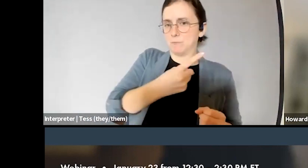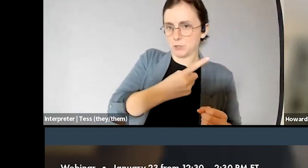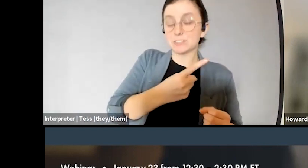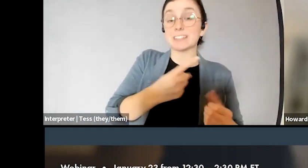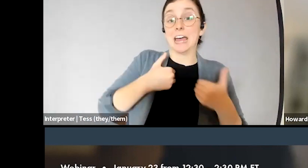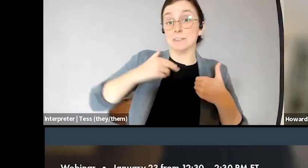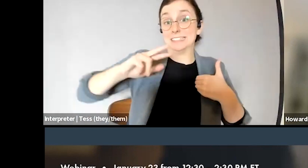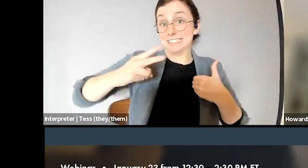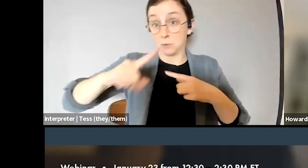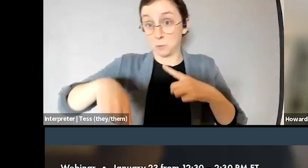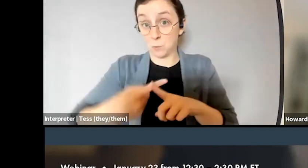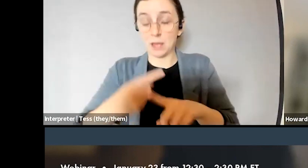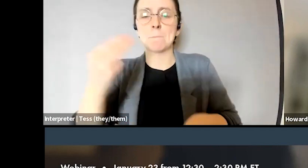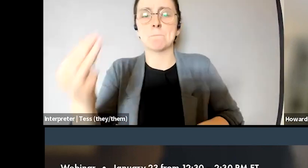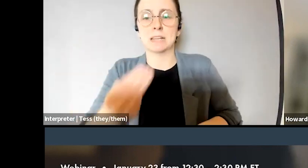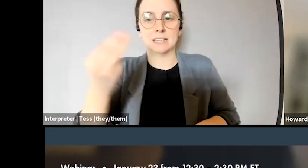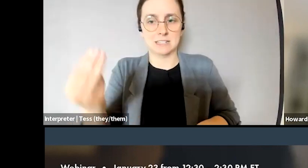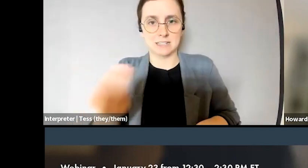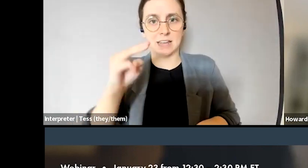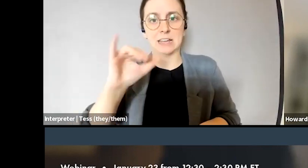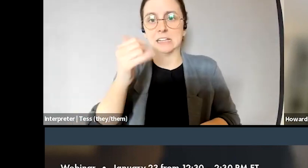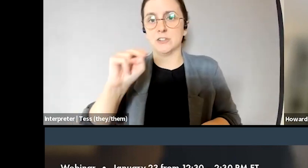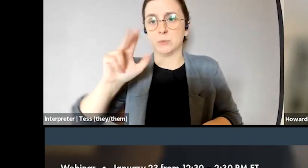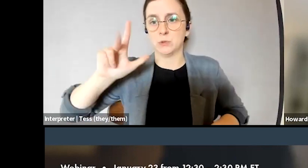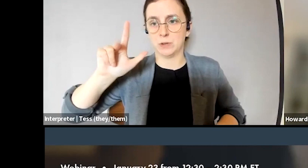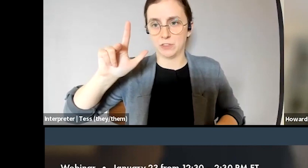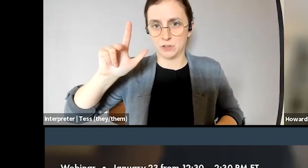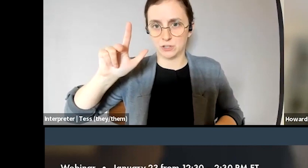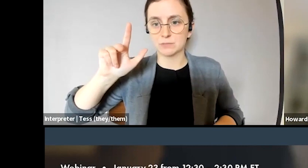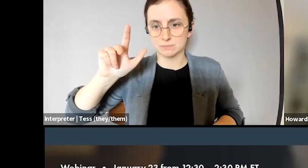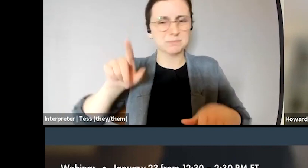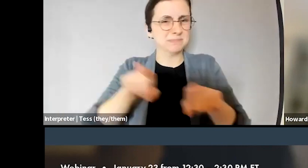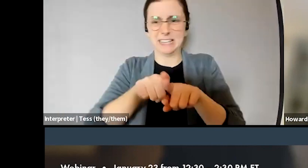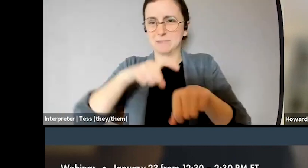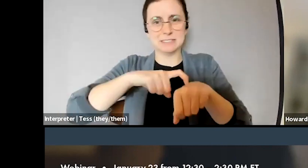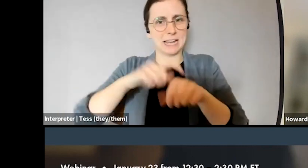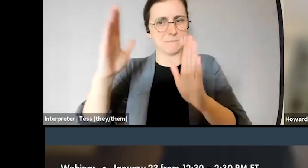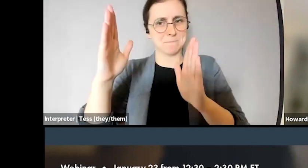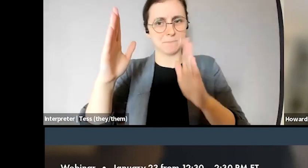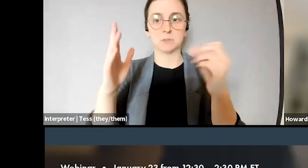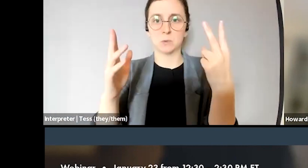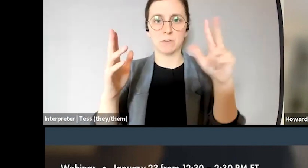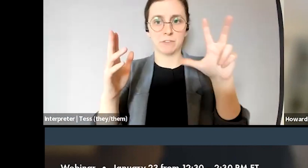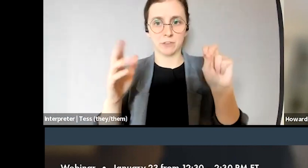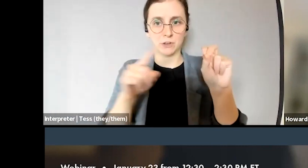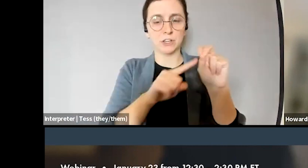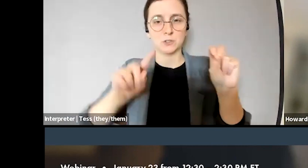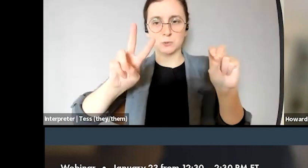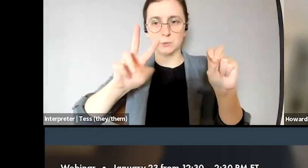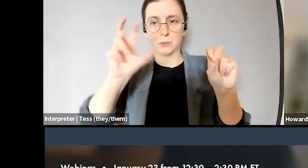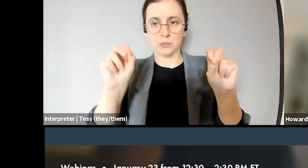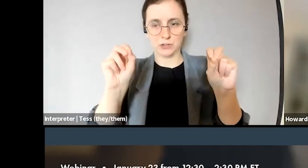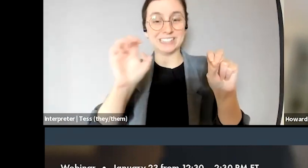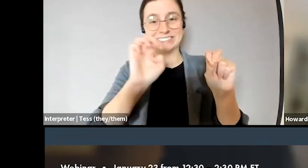take place on Monday, the 23rd of January in the same time slot, which is 12:30 to 2:30